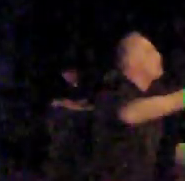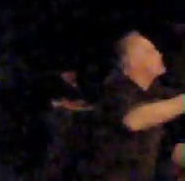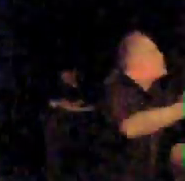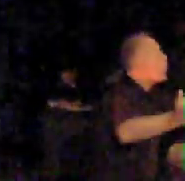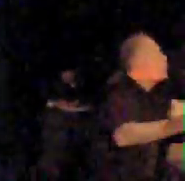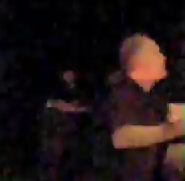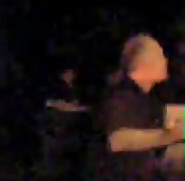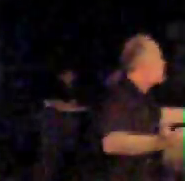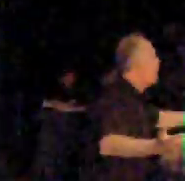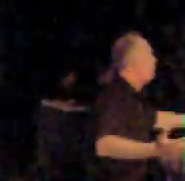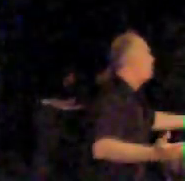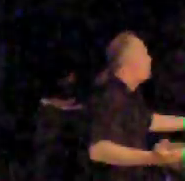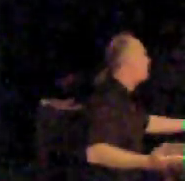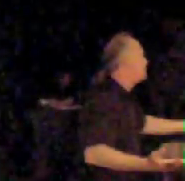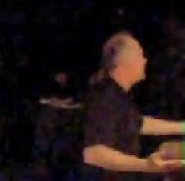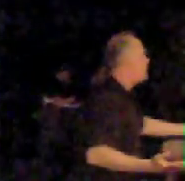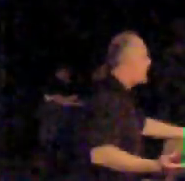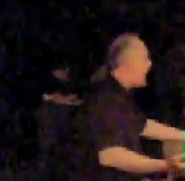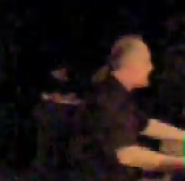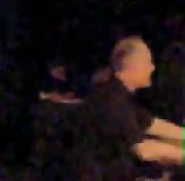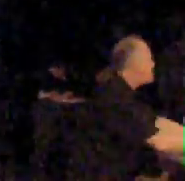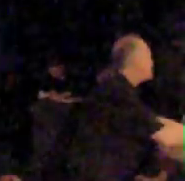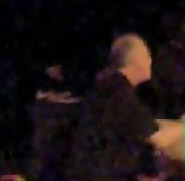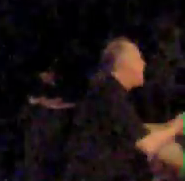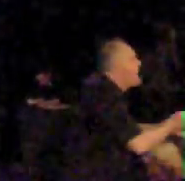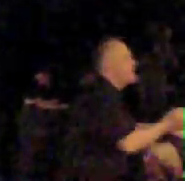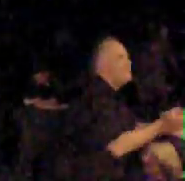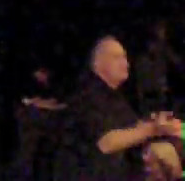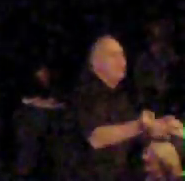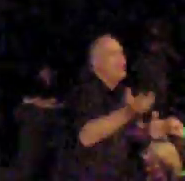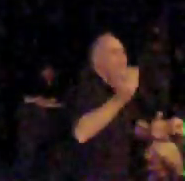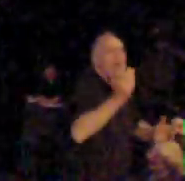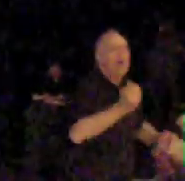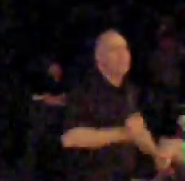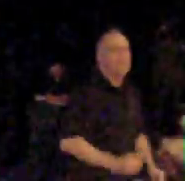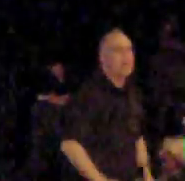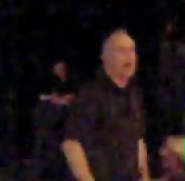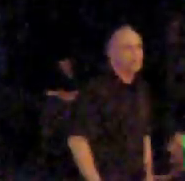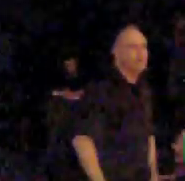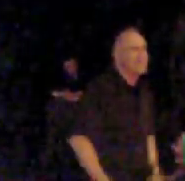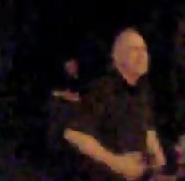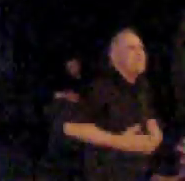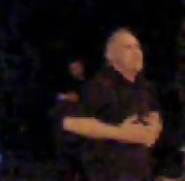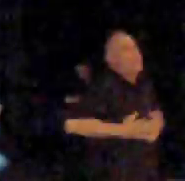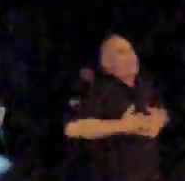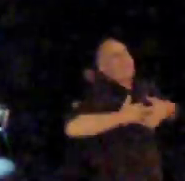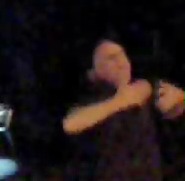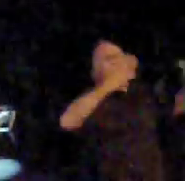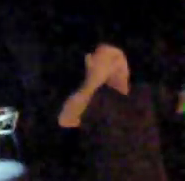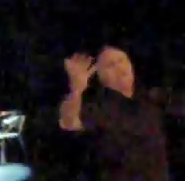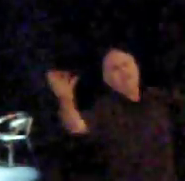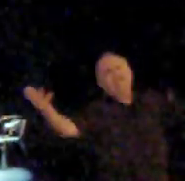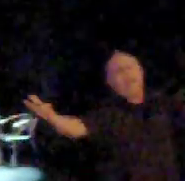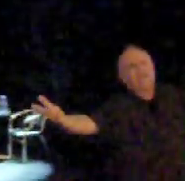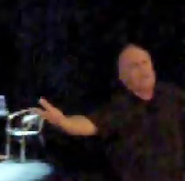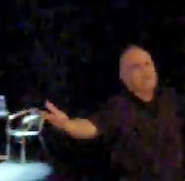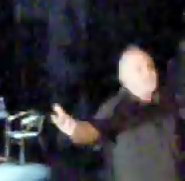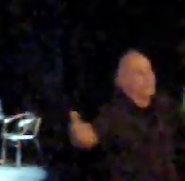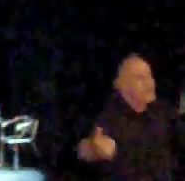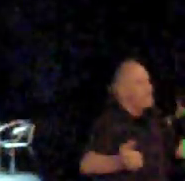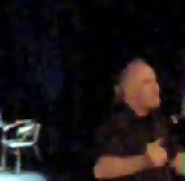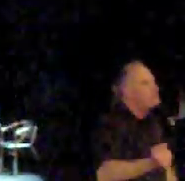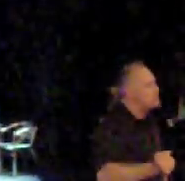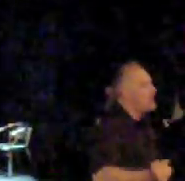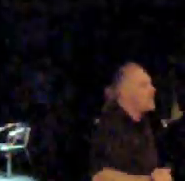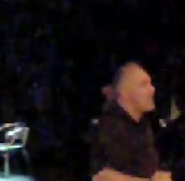You are the stone itself. And each man, each woman up the mountain, each breath exhaled at the